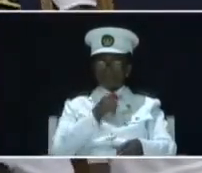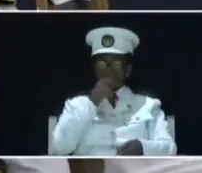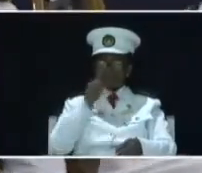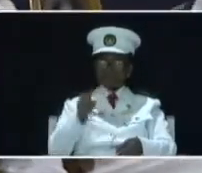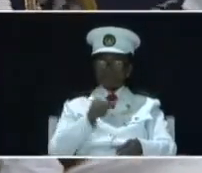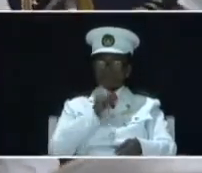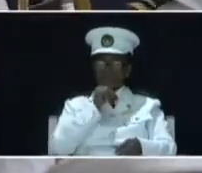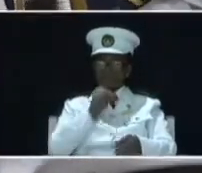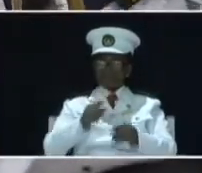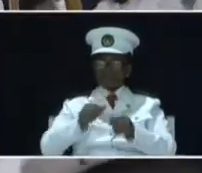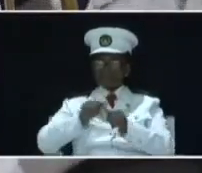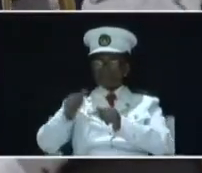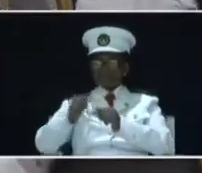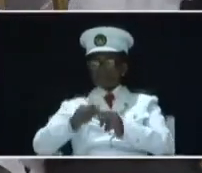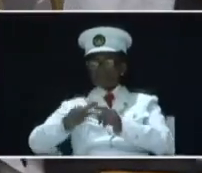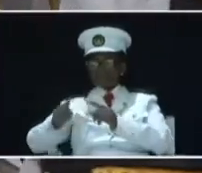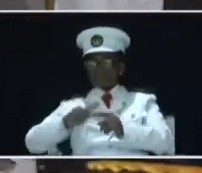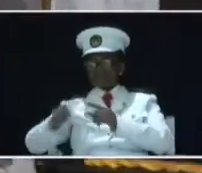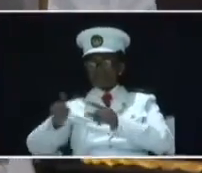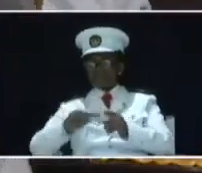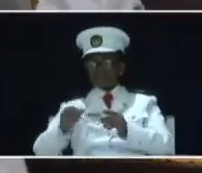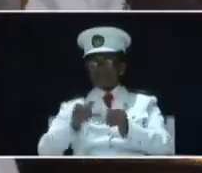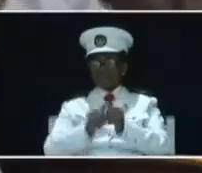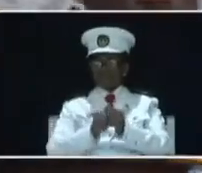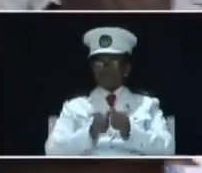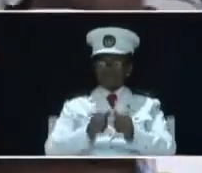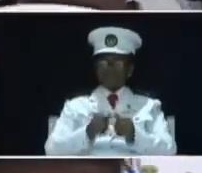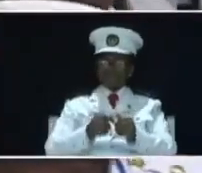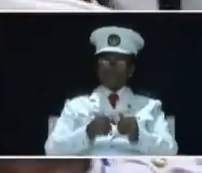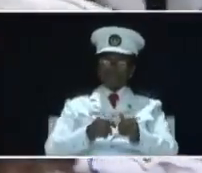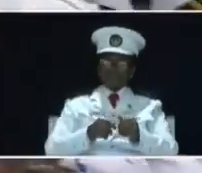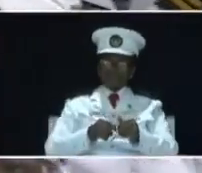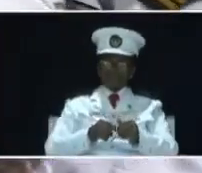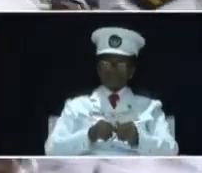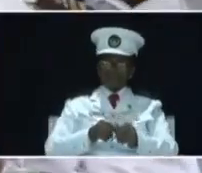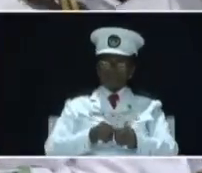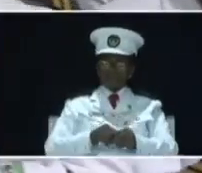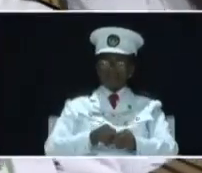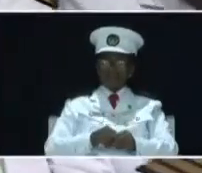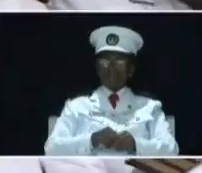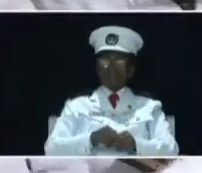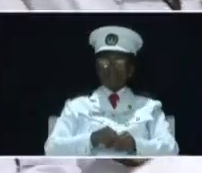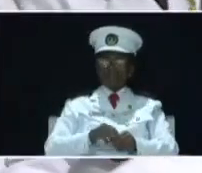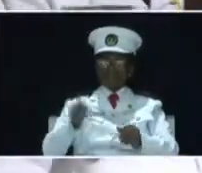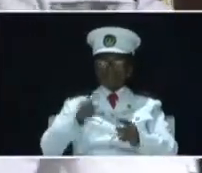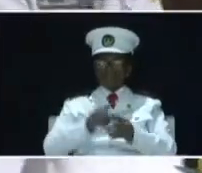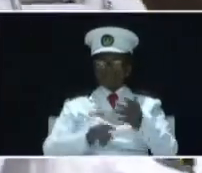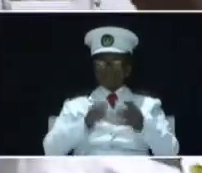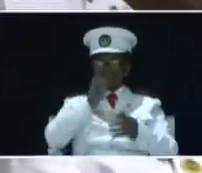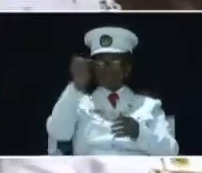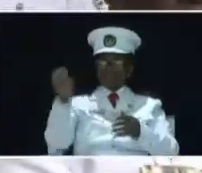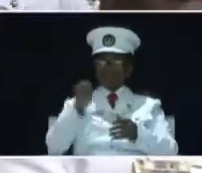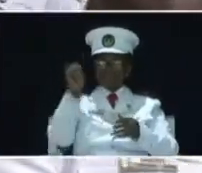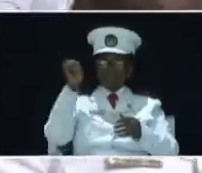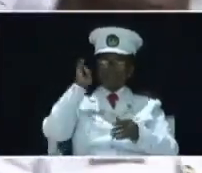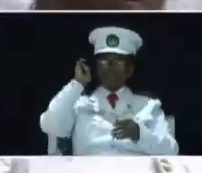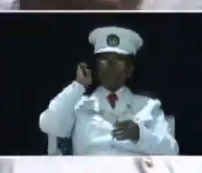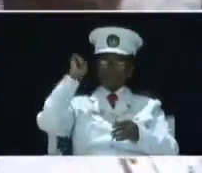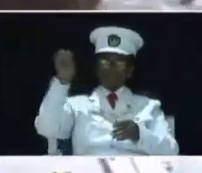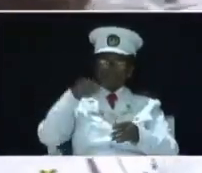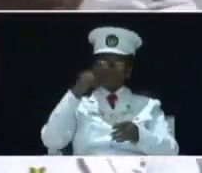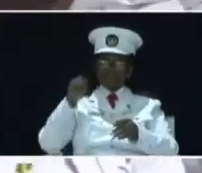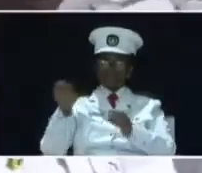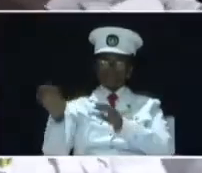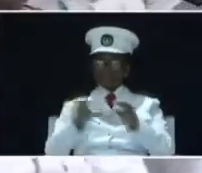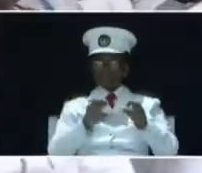him. You don't argue with the senior partner. Whatever he says, do, you